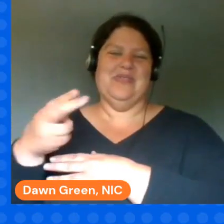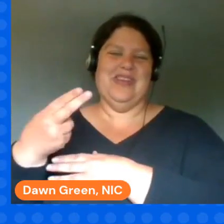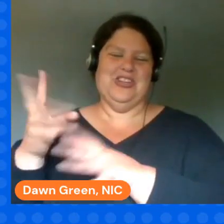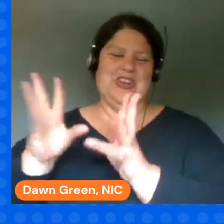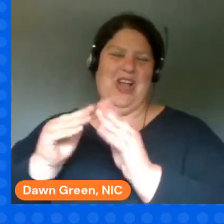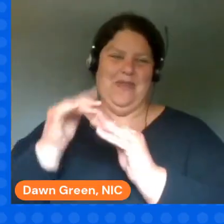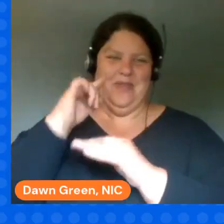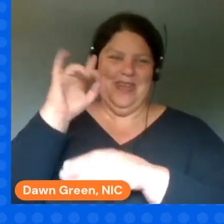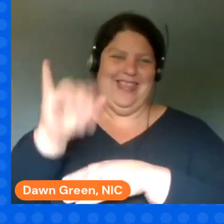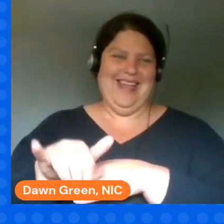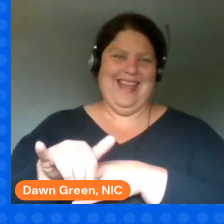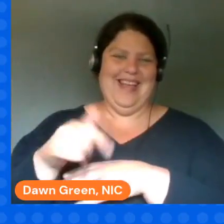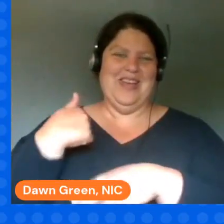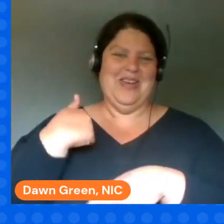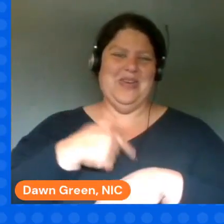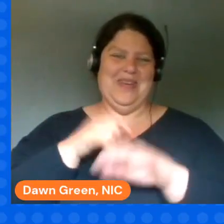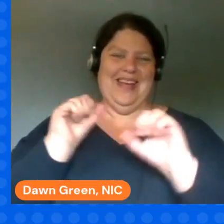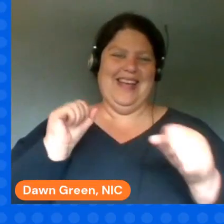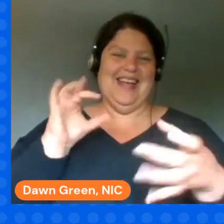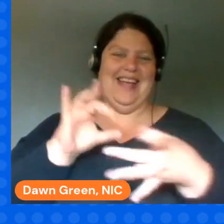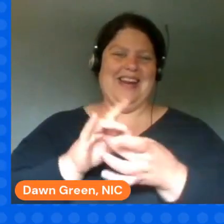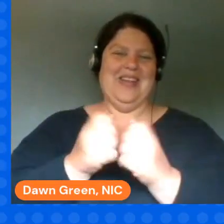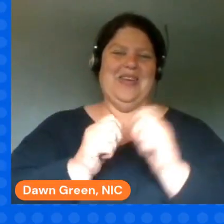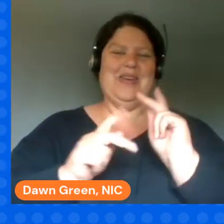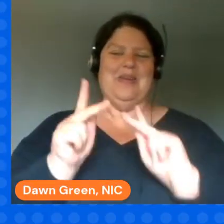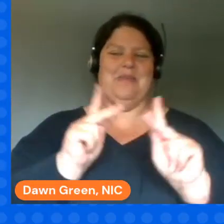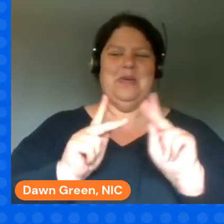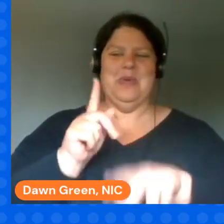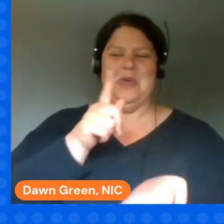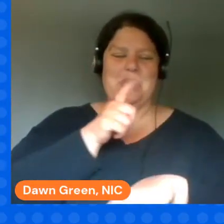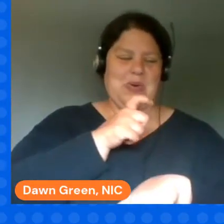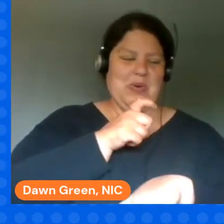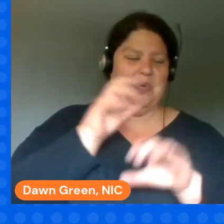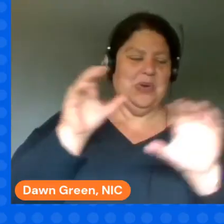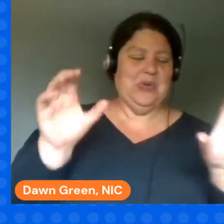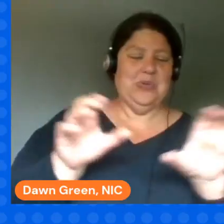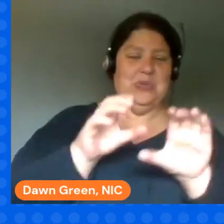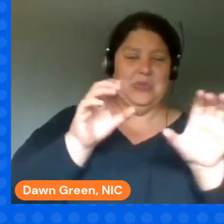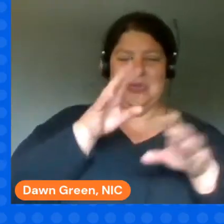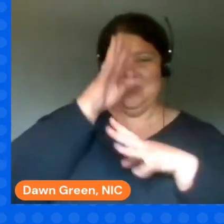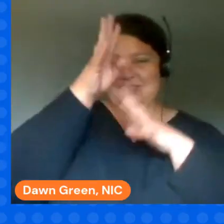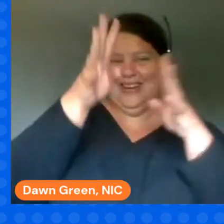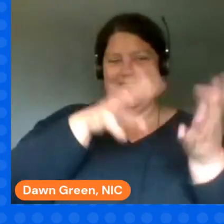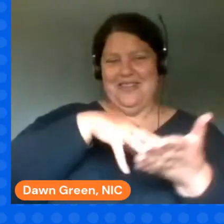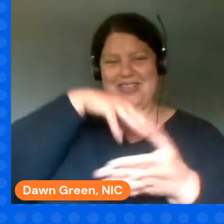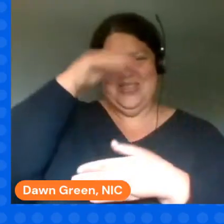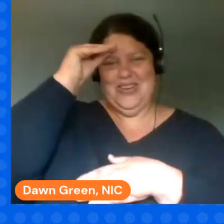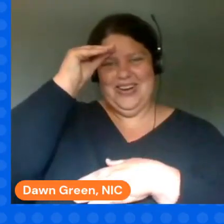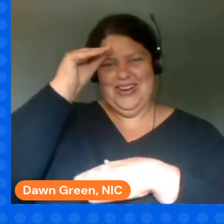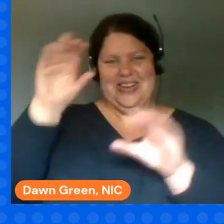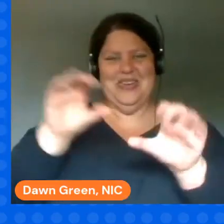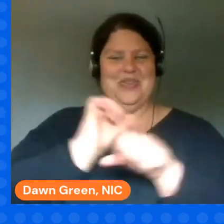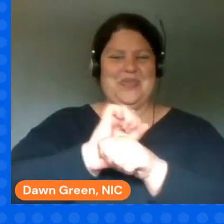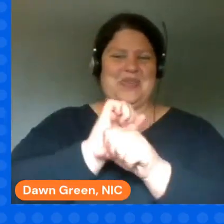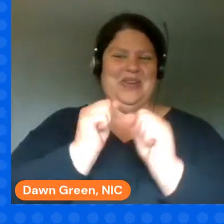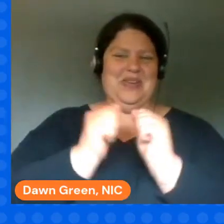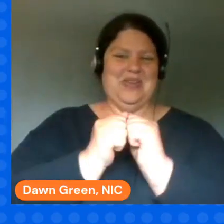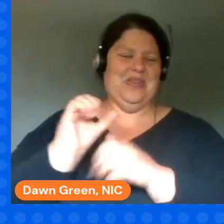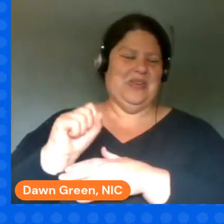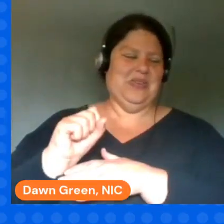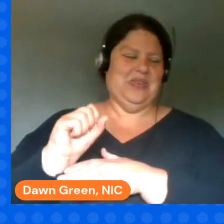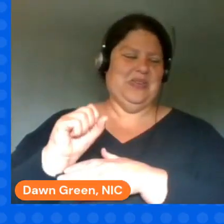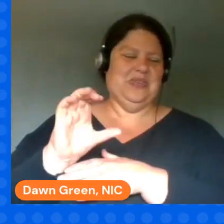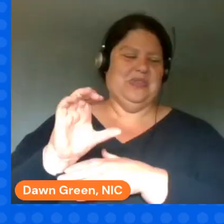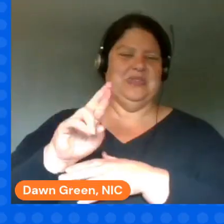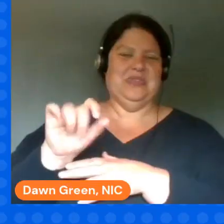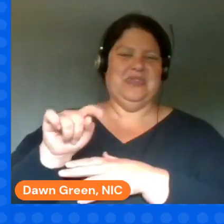are able to connect to people who have been doing creative learning or doing working with Scratch already, and then find